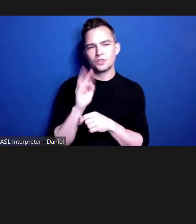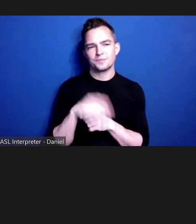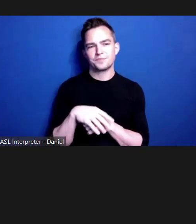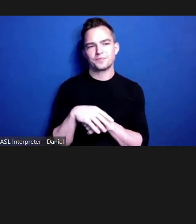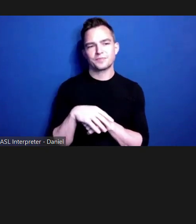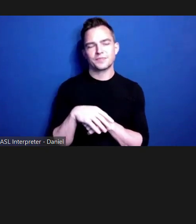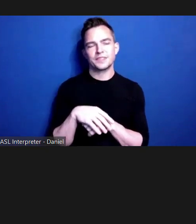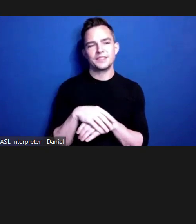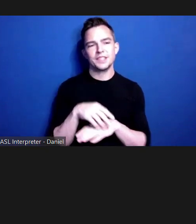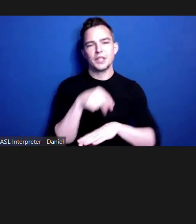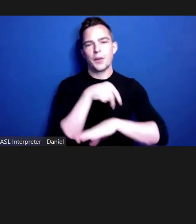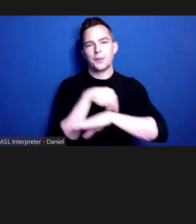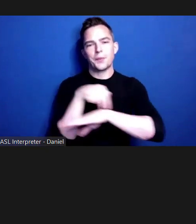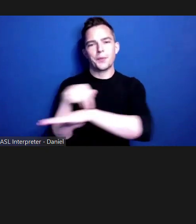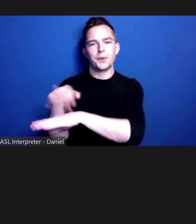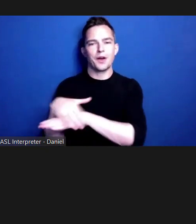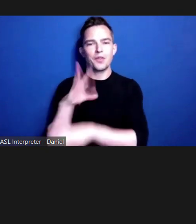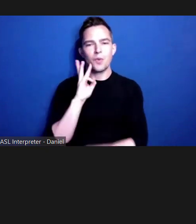water. Yeah.